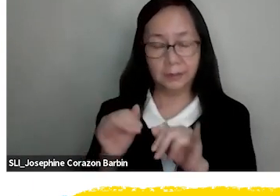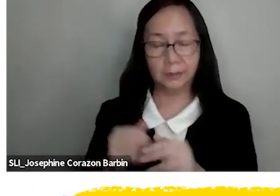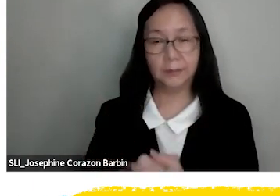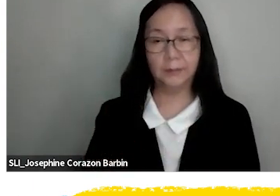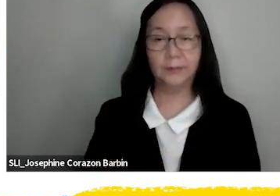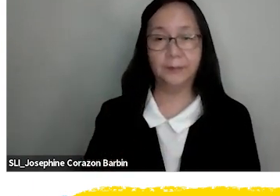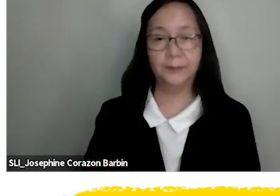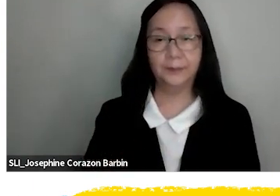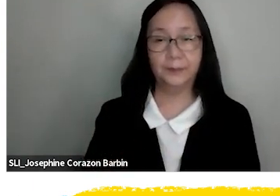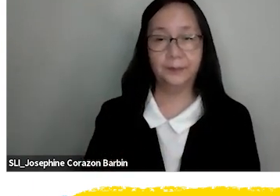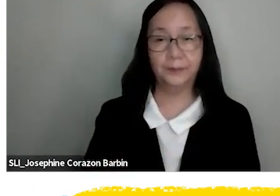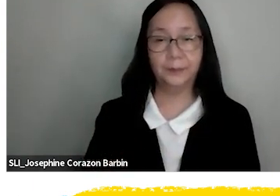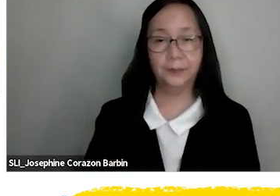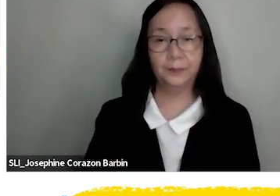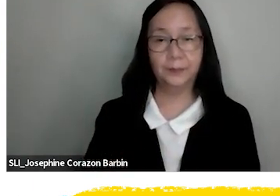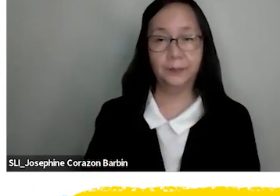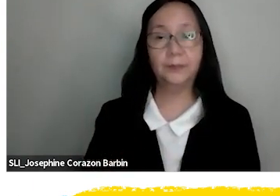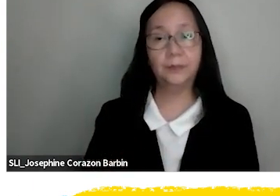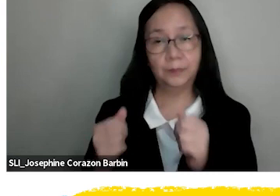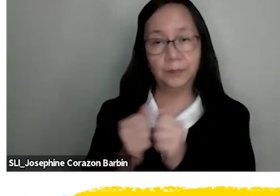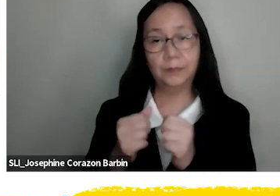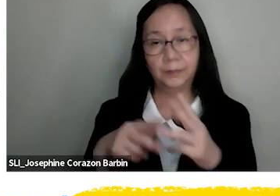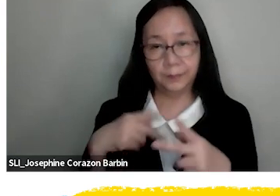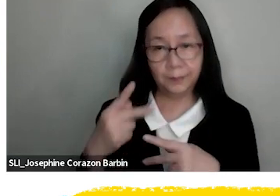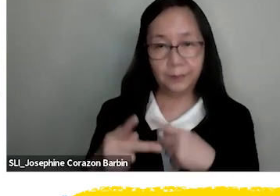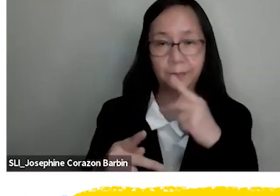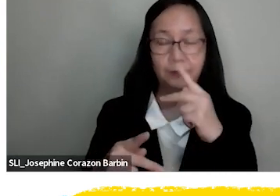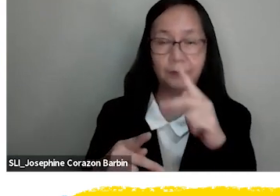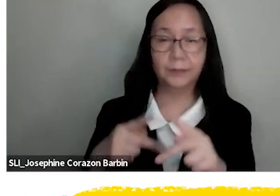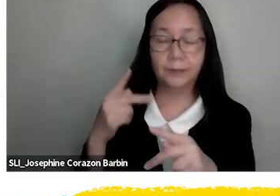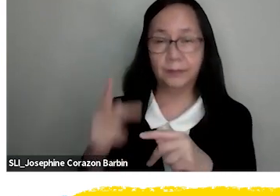I think that with this process,